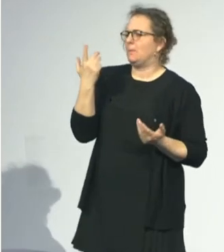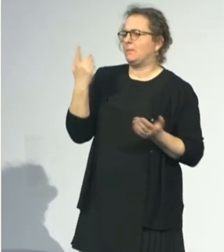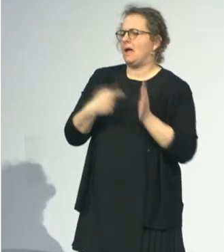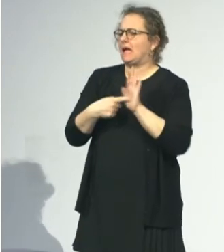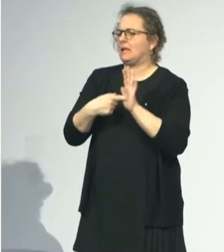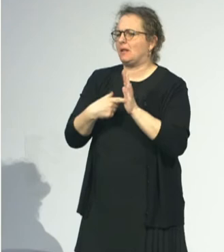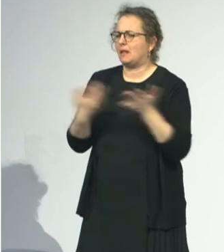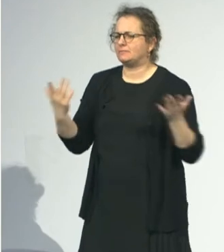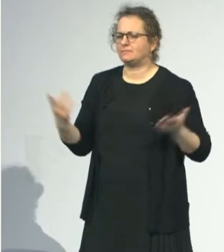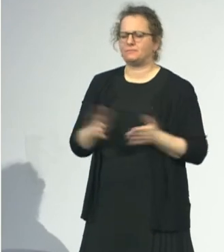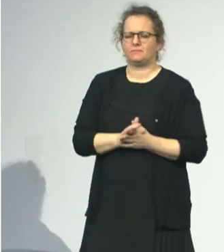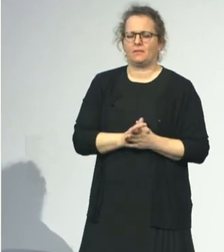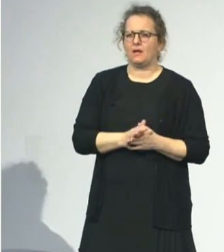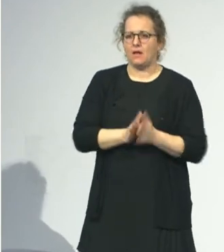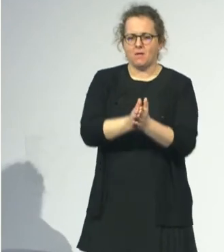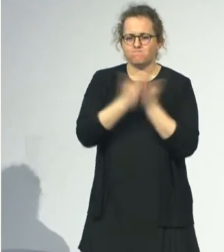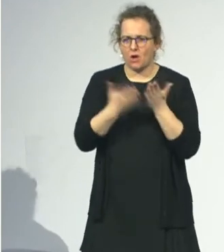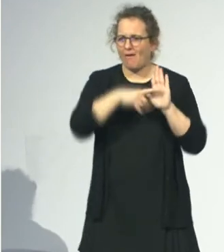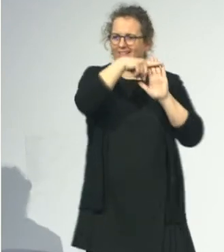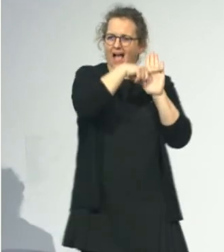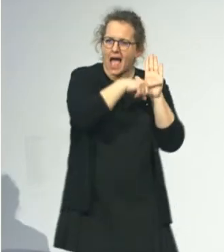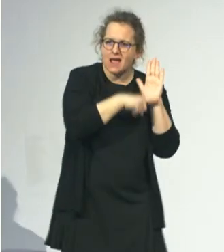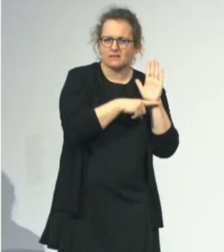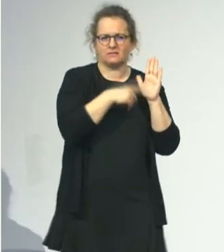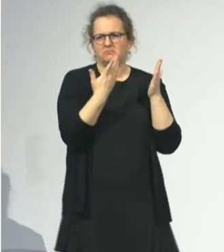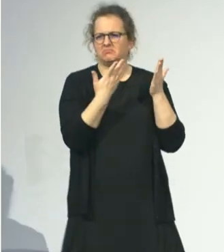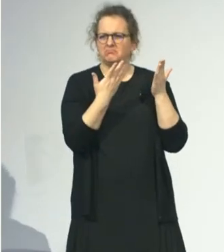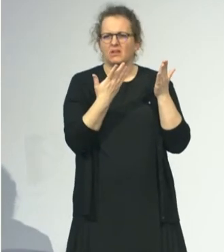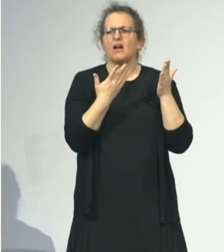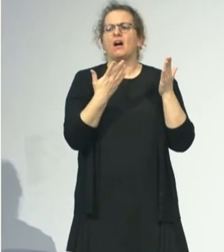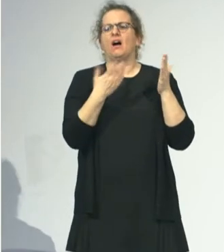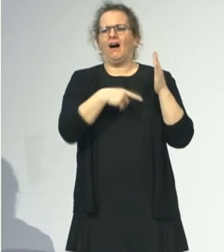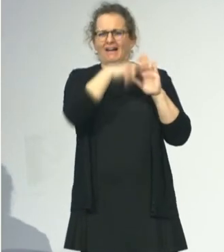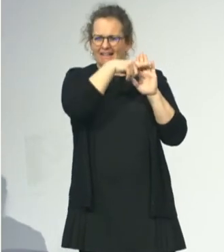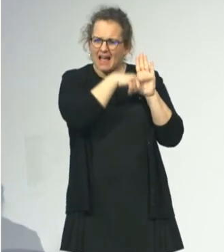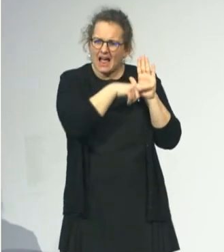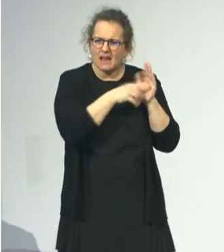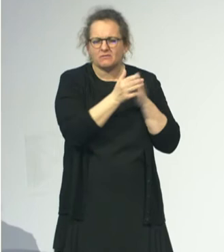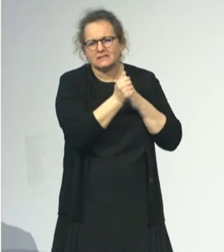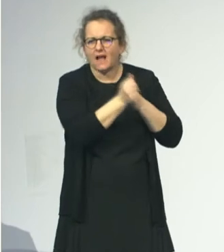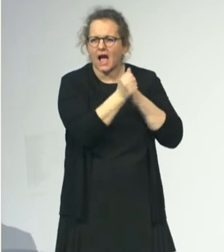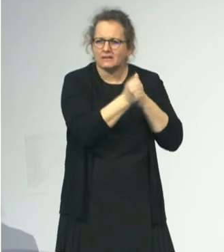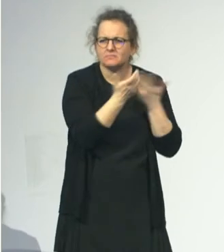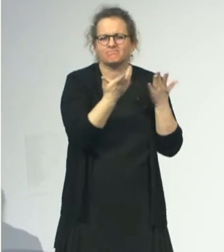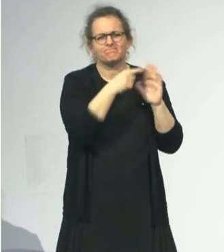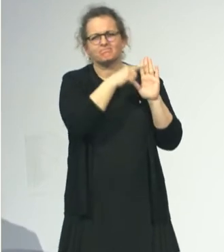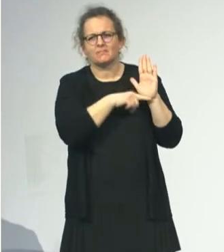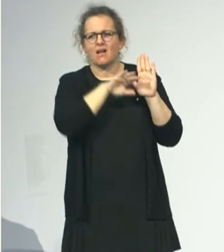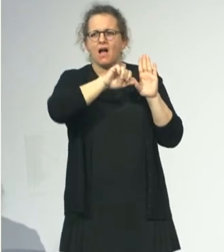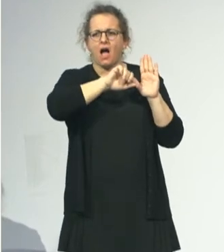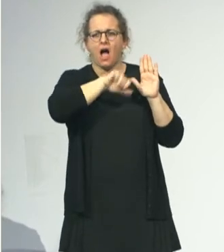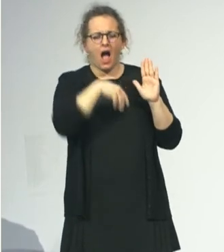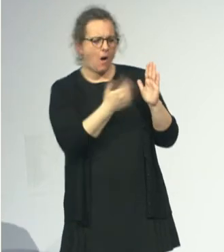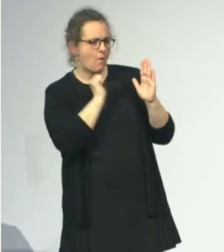out of a zero project conference. The other one would be getting a guide, getting the most out of being a zero